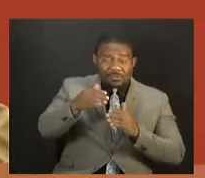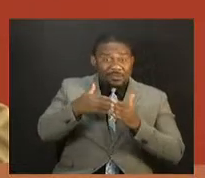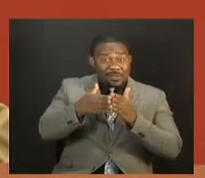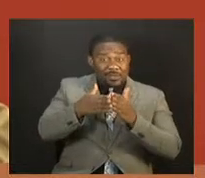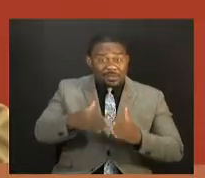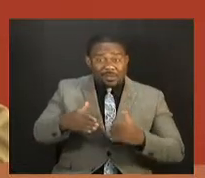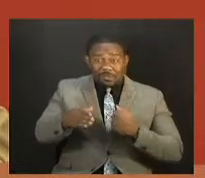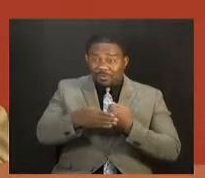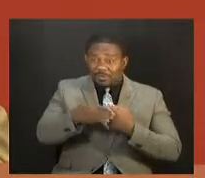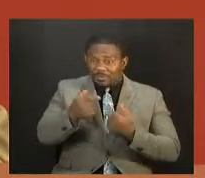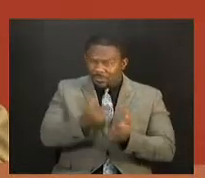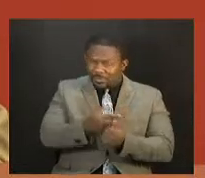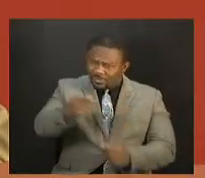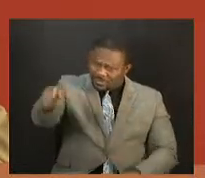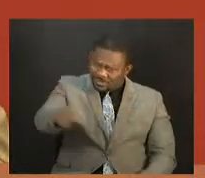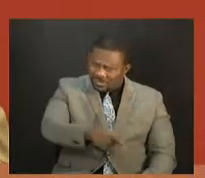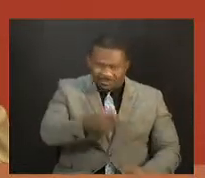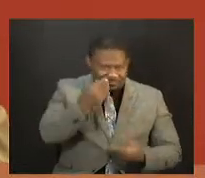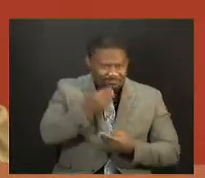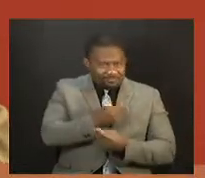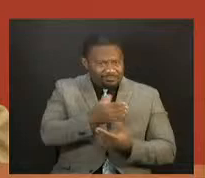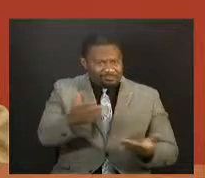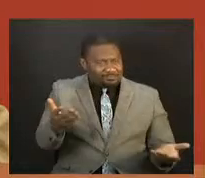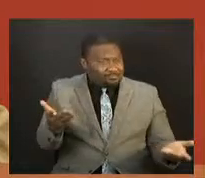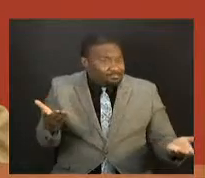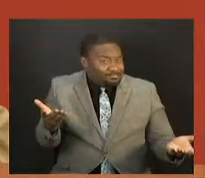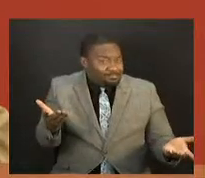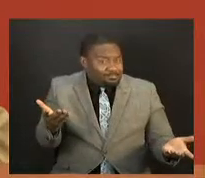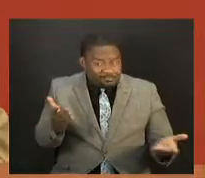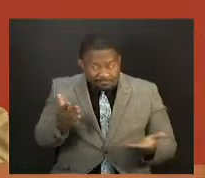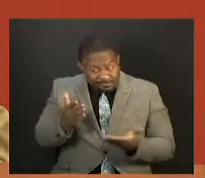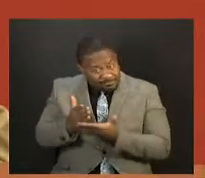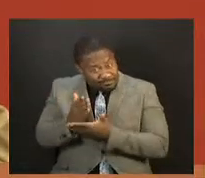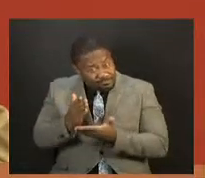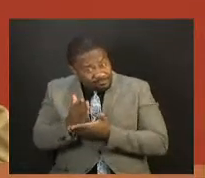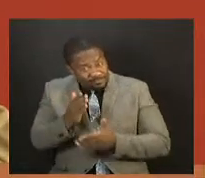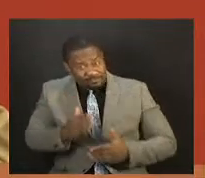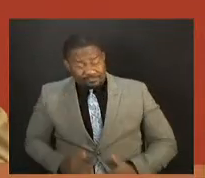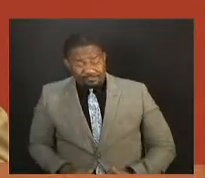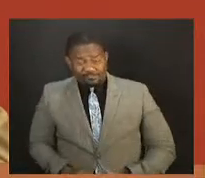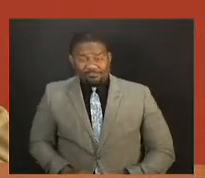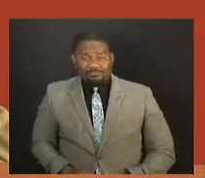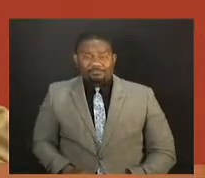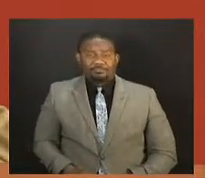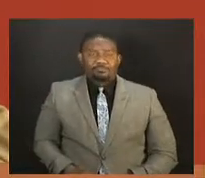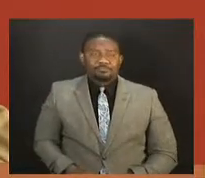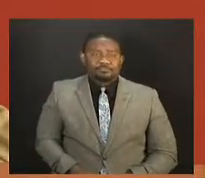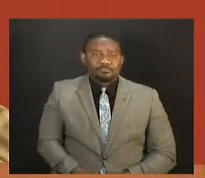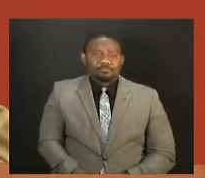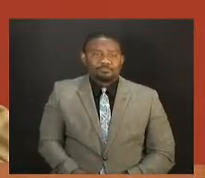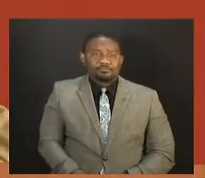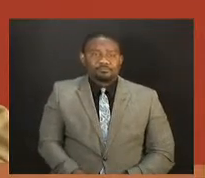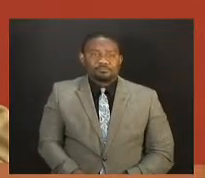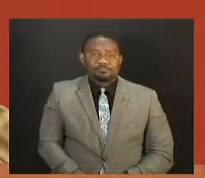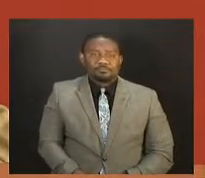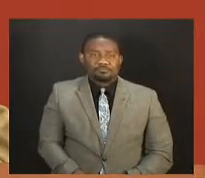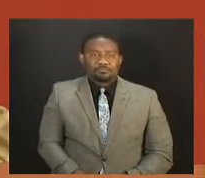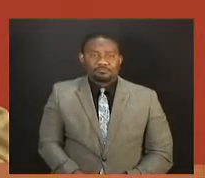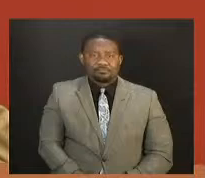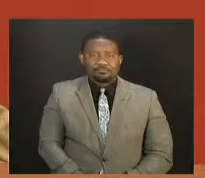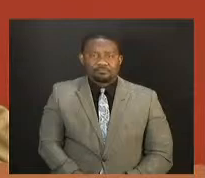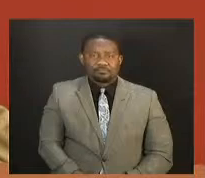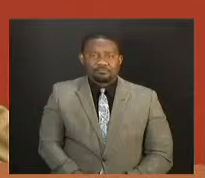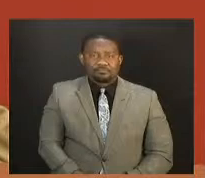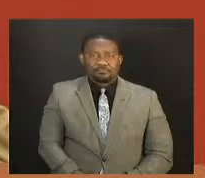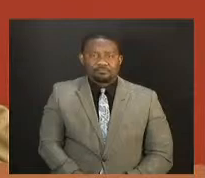House in line with the business statement adopted by the House. So with all due